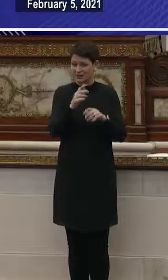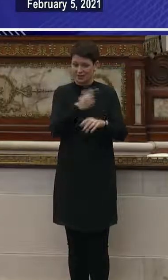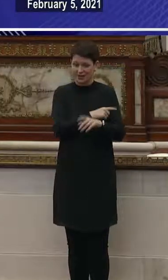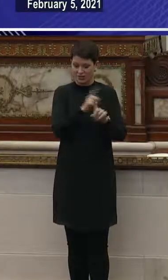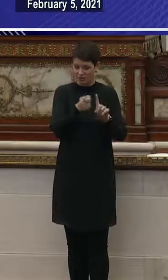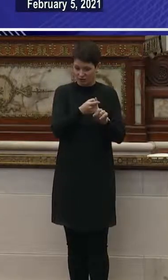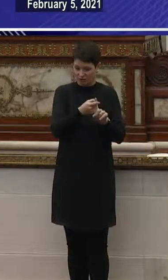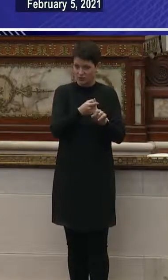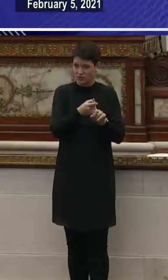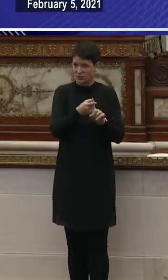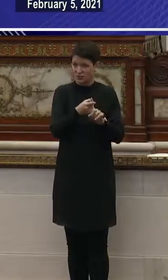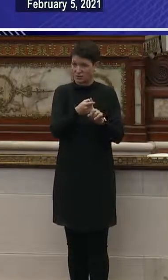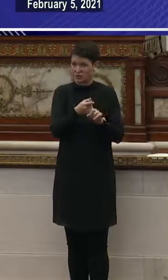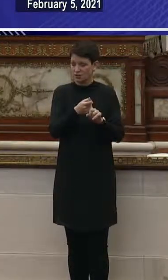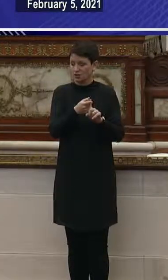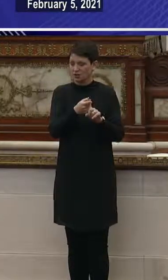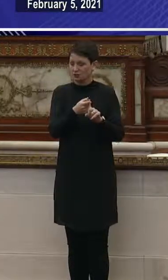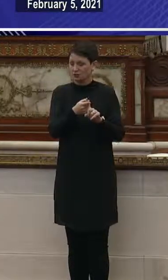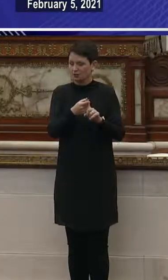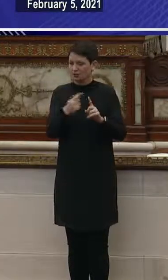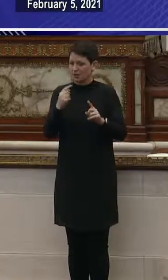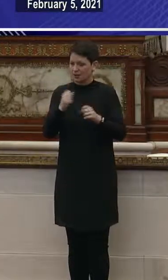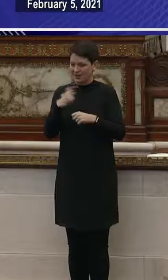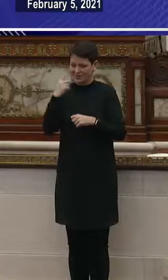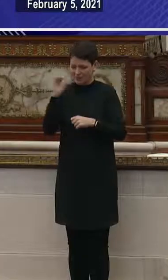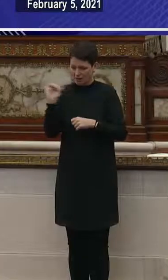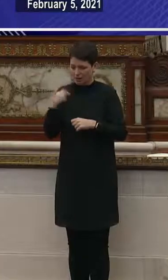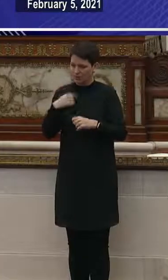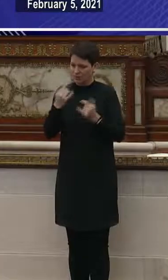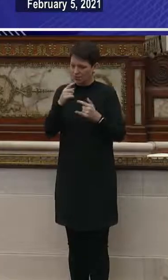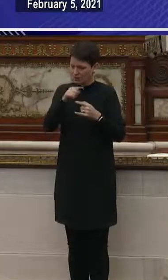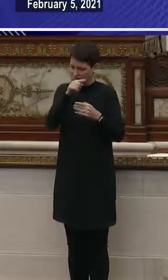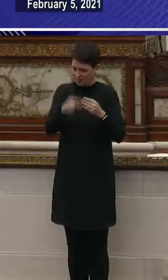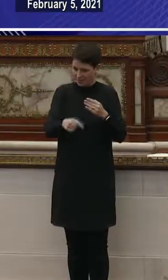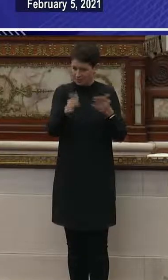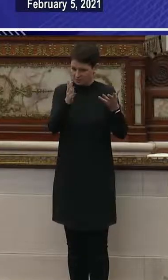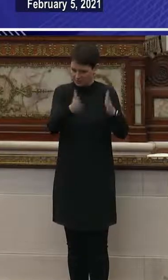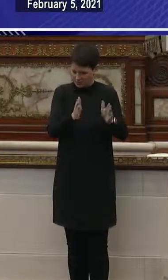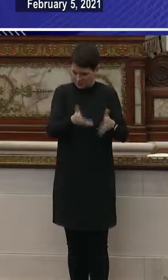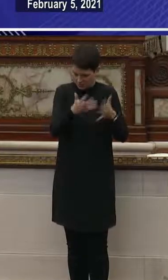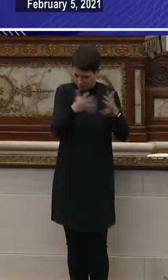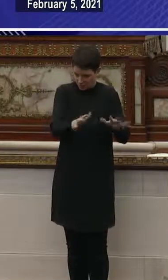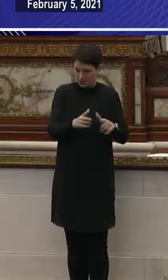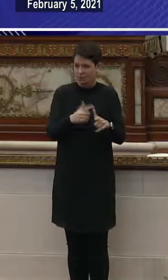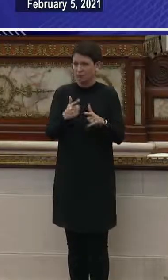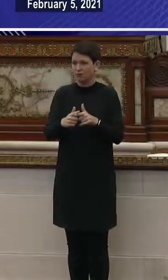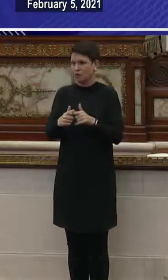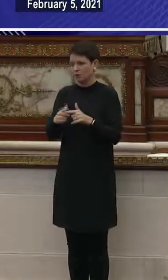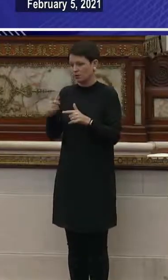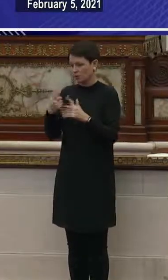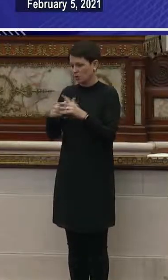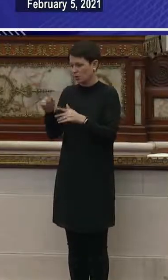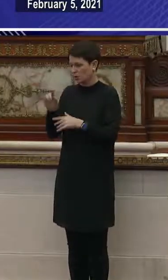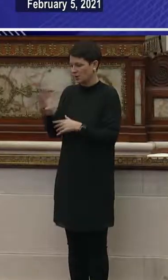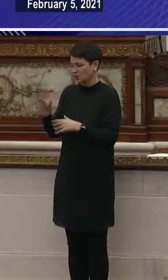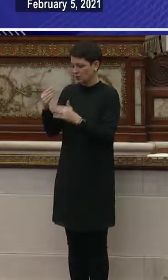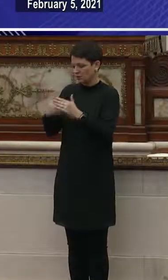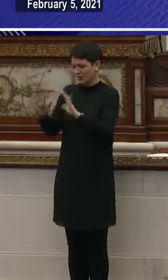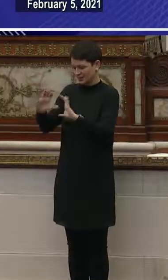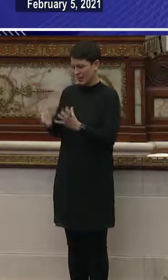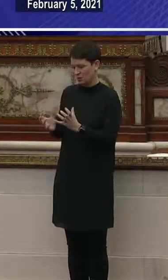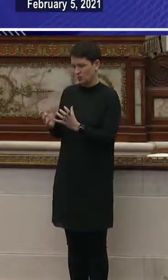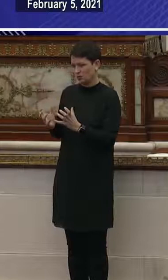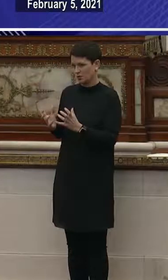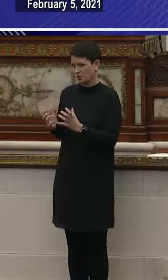the way you made it sound was, you made it sound like we have to wait for them to get done before we jump, even though it's 1B, into the next category